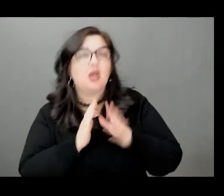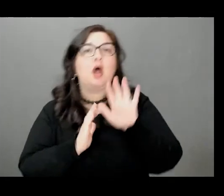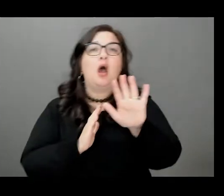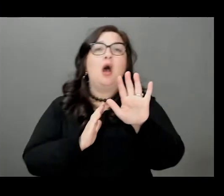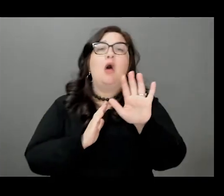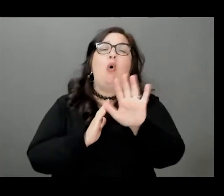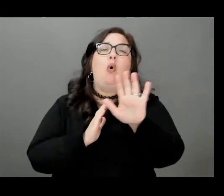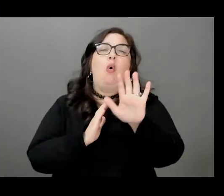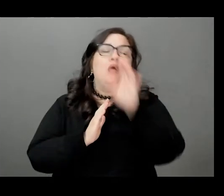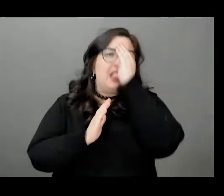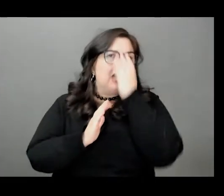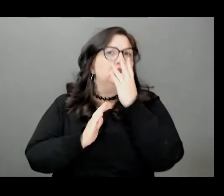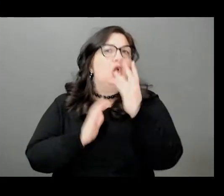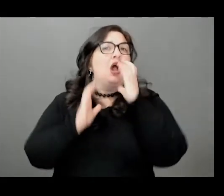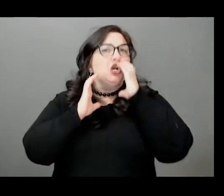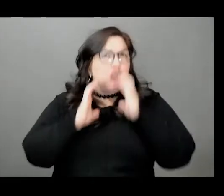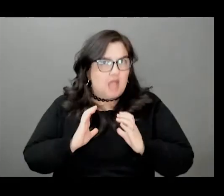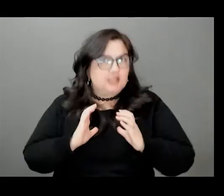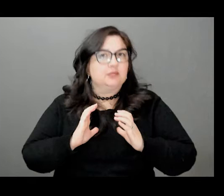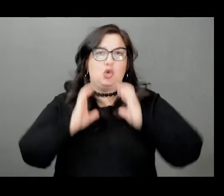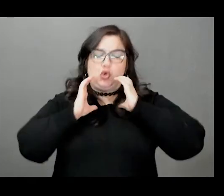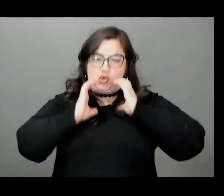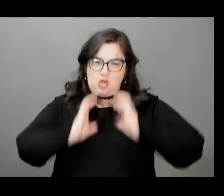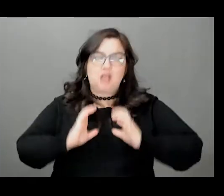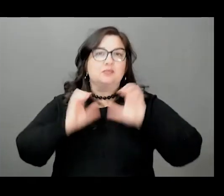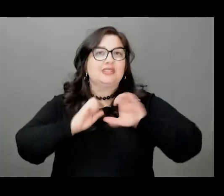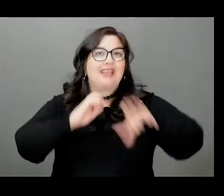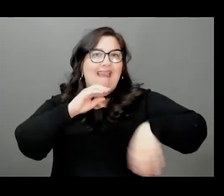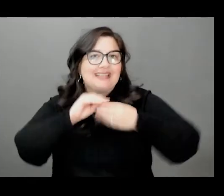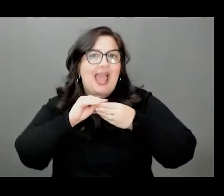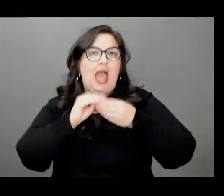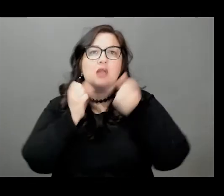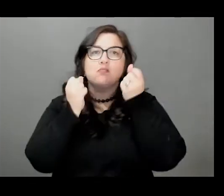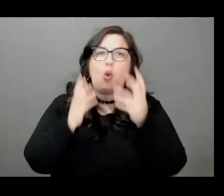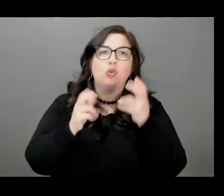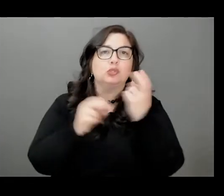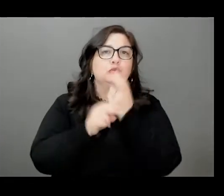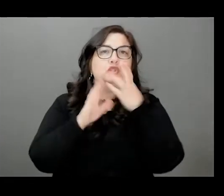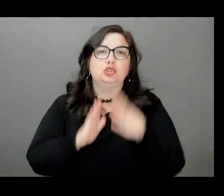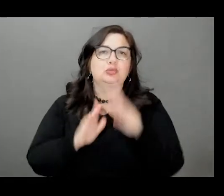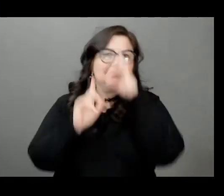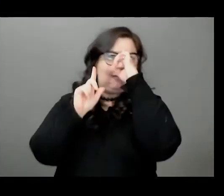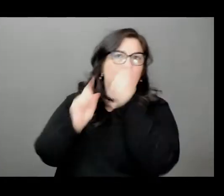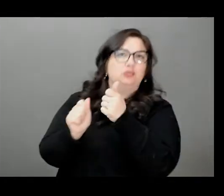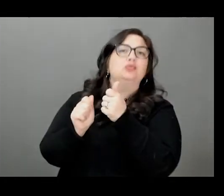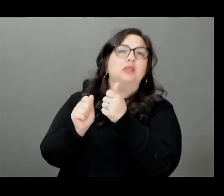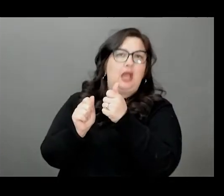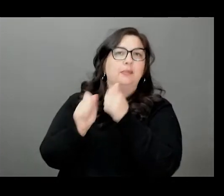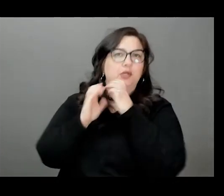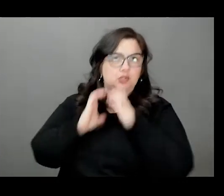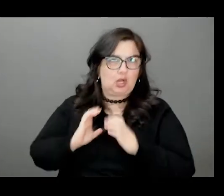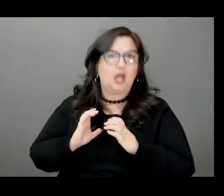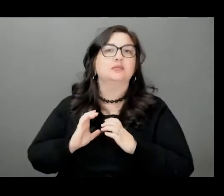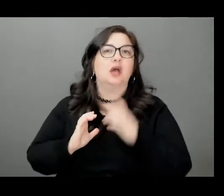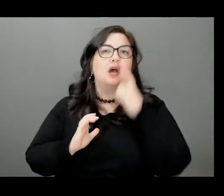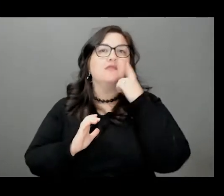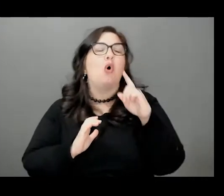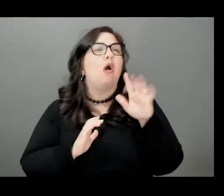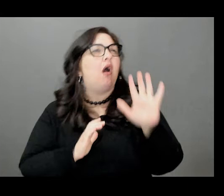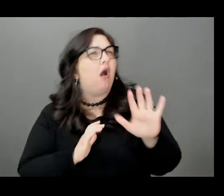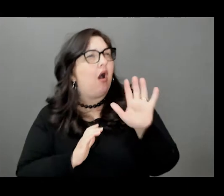Is it the customer or you or both? customer. It's the customer. Is it It's customer? all the customer. Yes, customers can Okay. add multiple users from